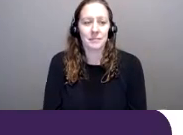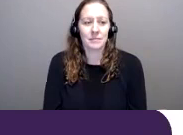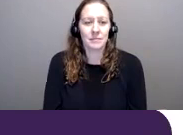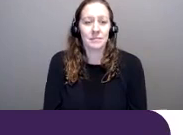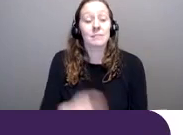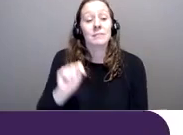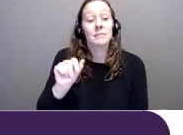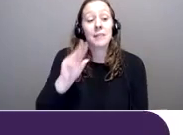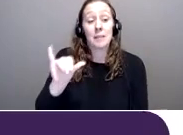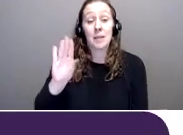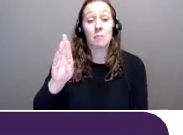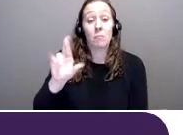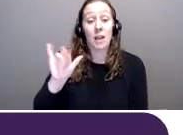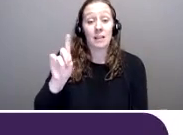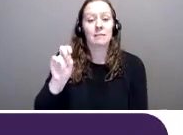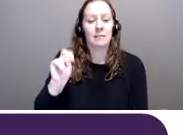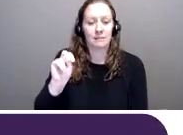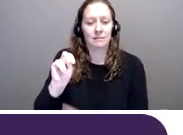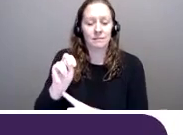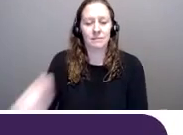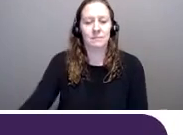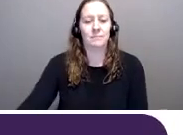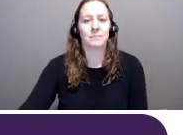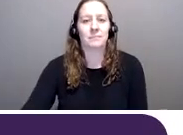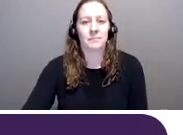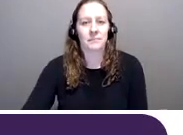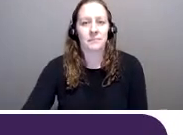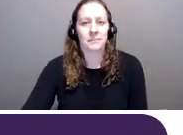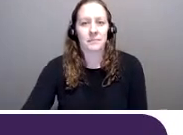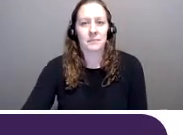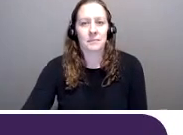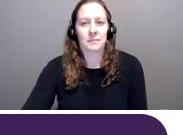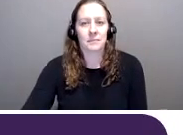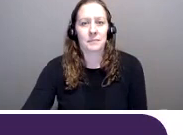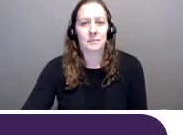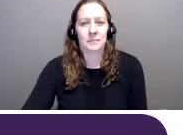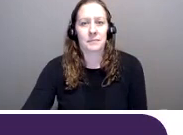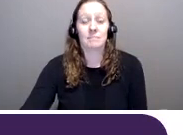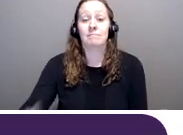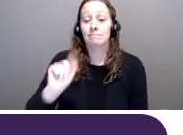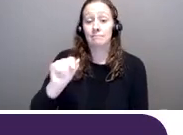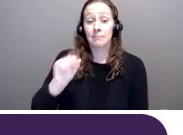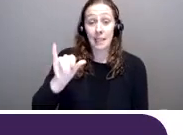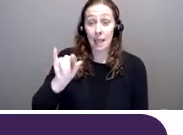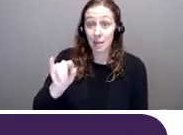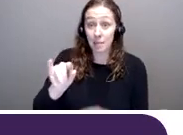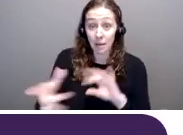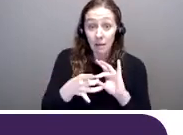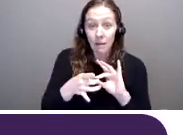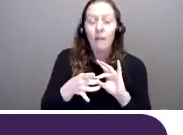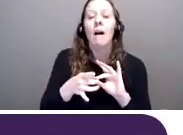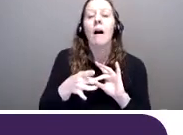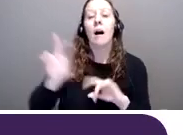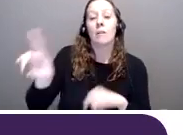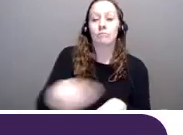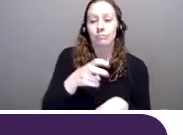Tammy Brydon is our next recipient. And Tammy, if you're online, please let us know, and we'd like to promote you to be able to